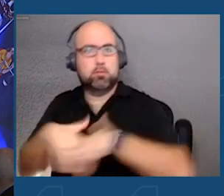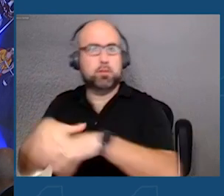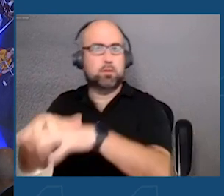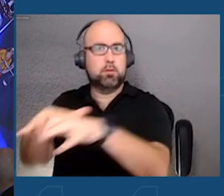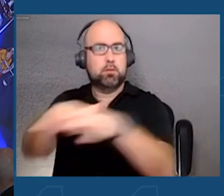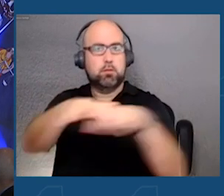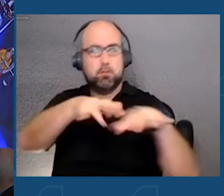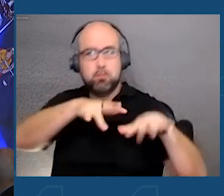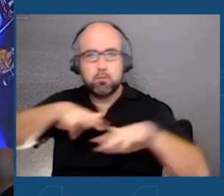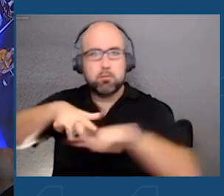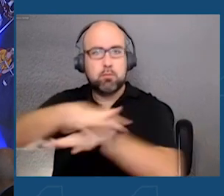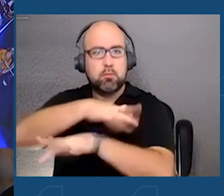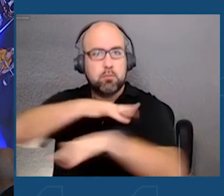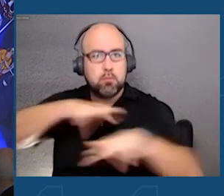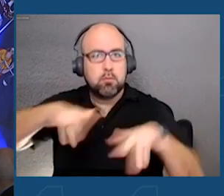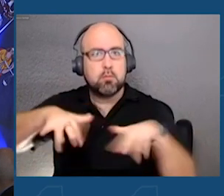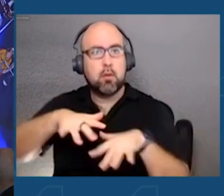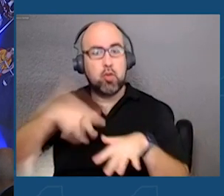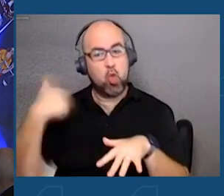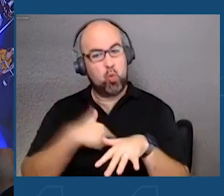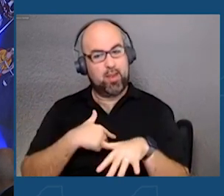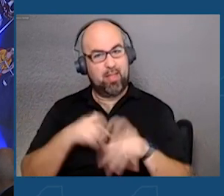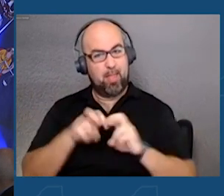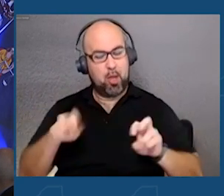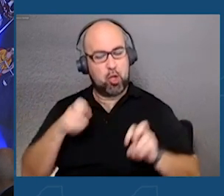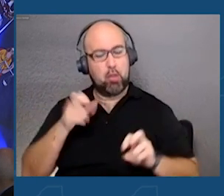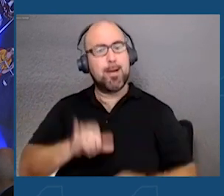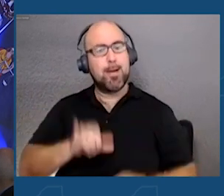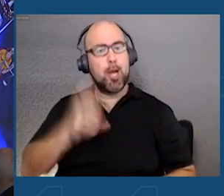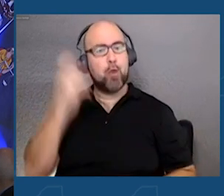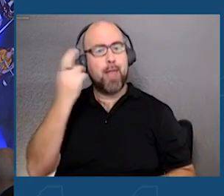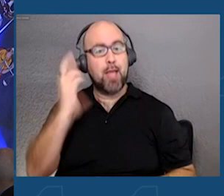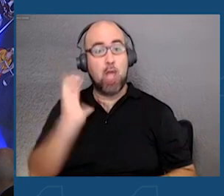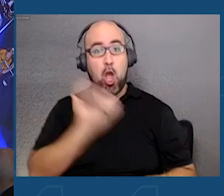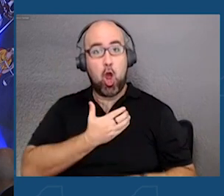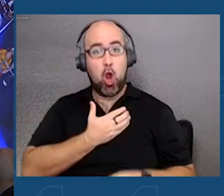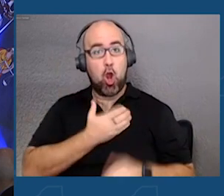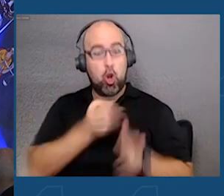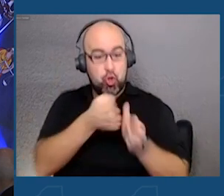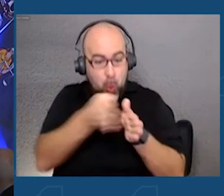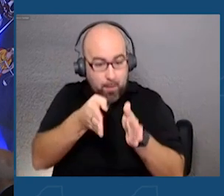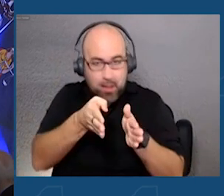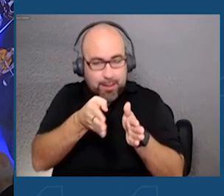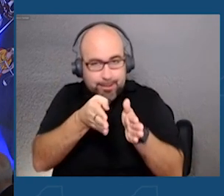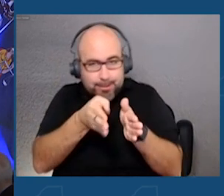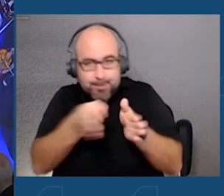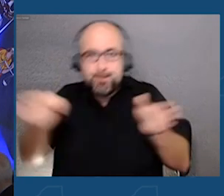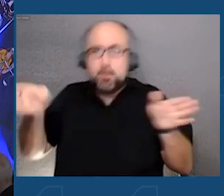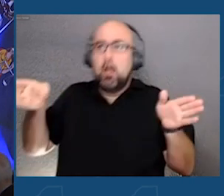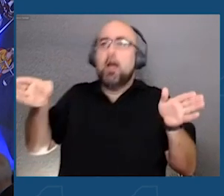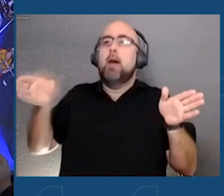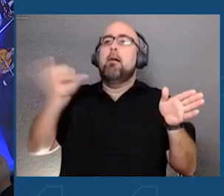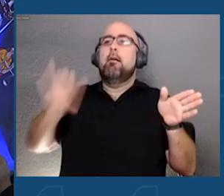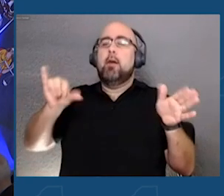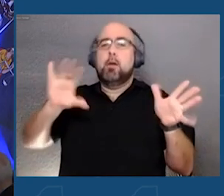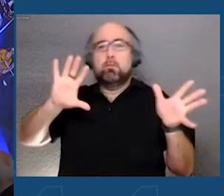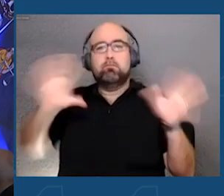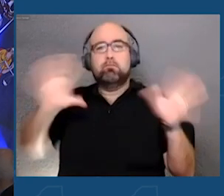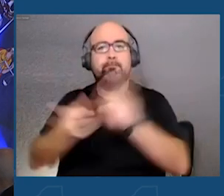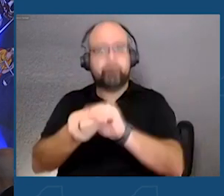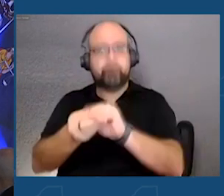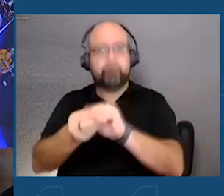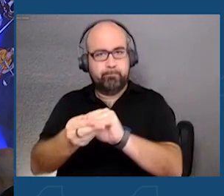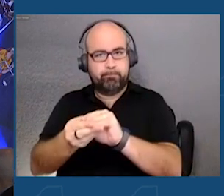be broader than the initial direct charge. And so those are the ideas that really drove our work